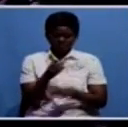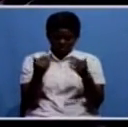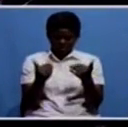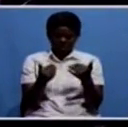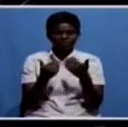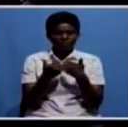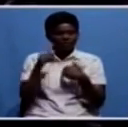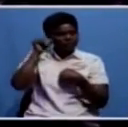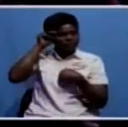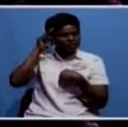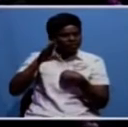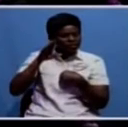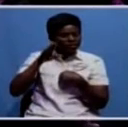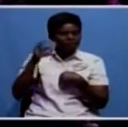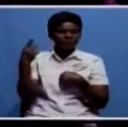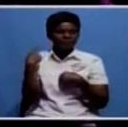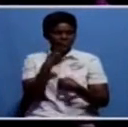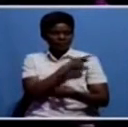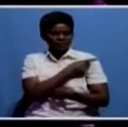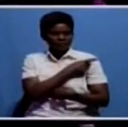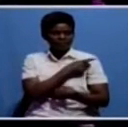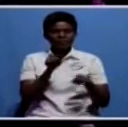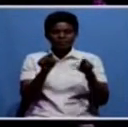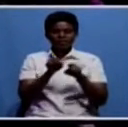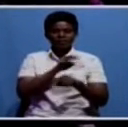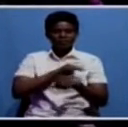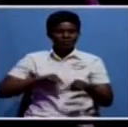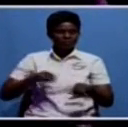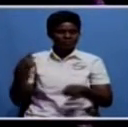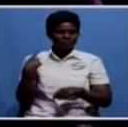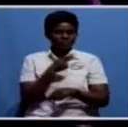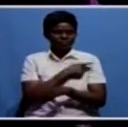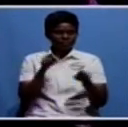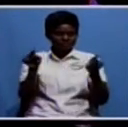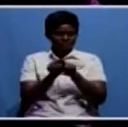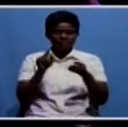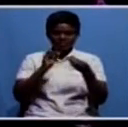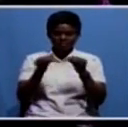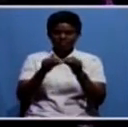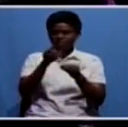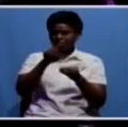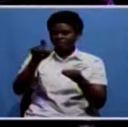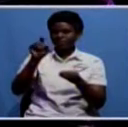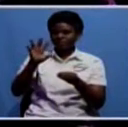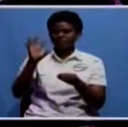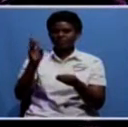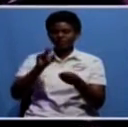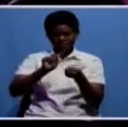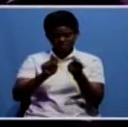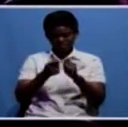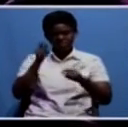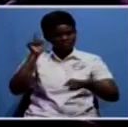are ministers in parliament and they are members of parliament. It's the same number, 156. It won't change.